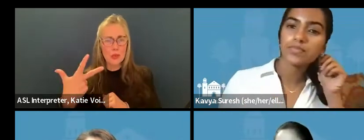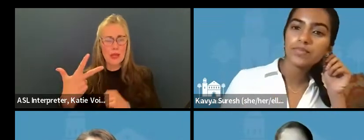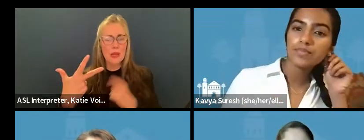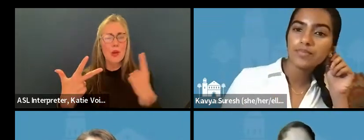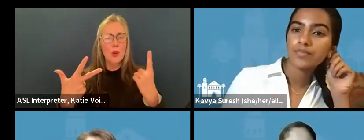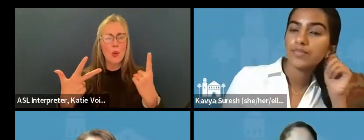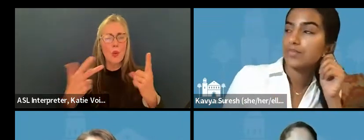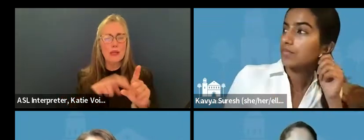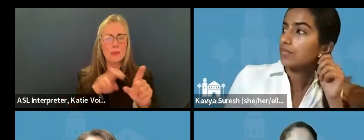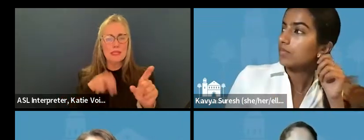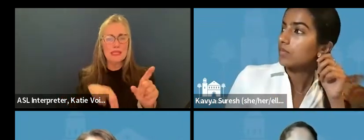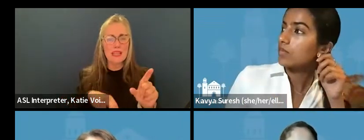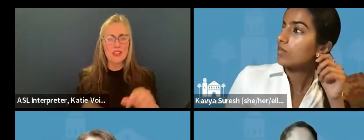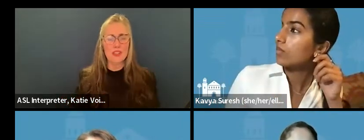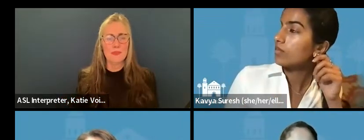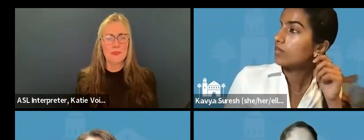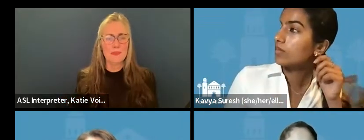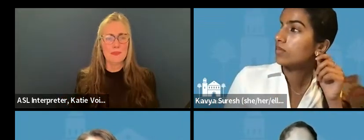abstention.